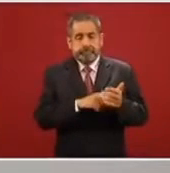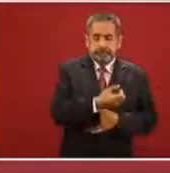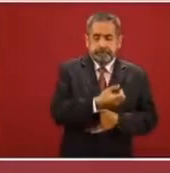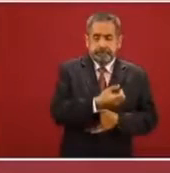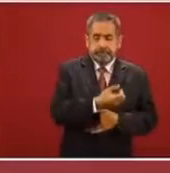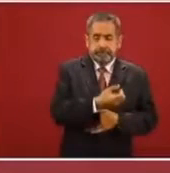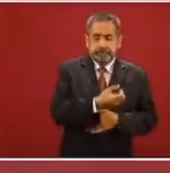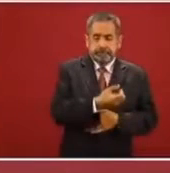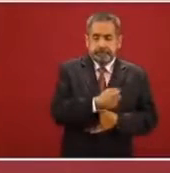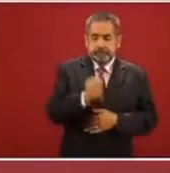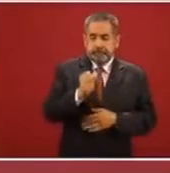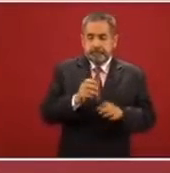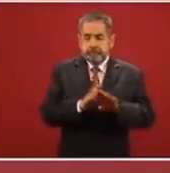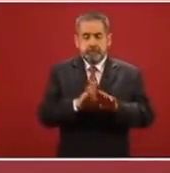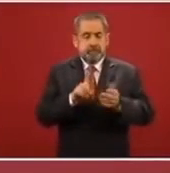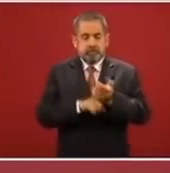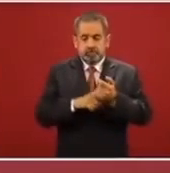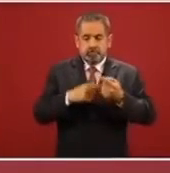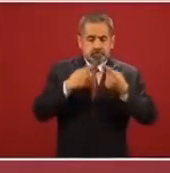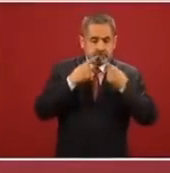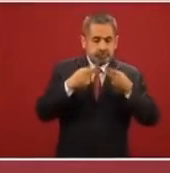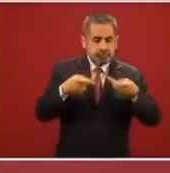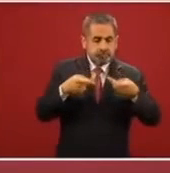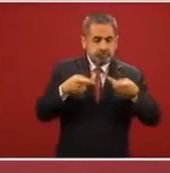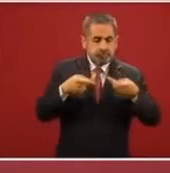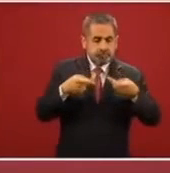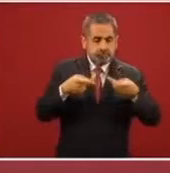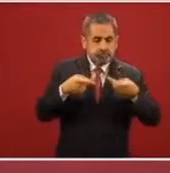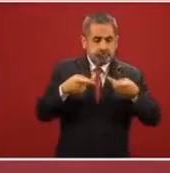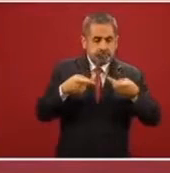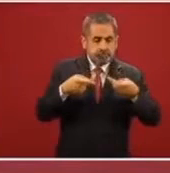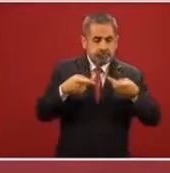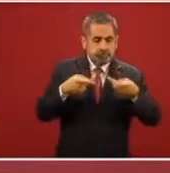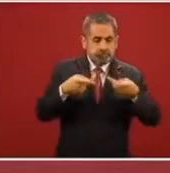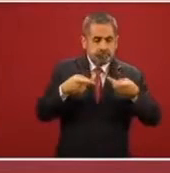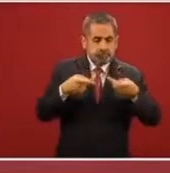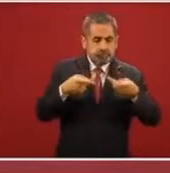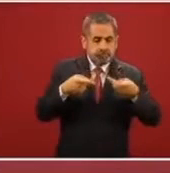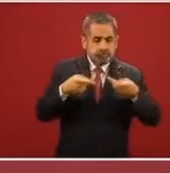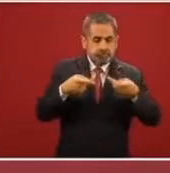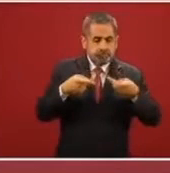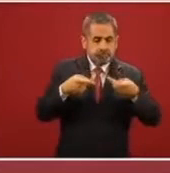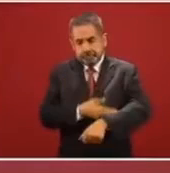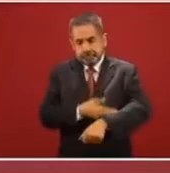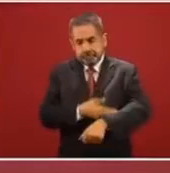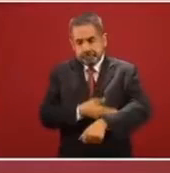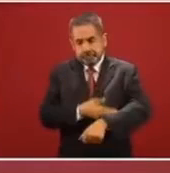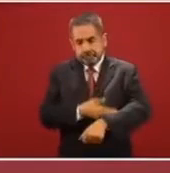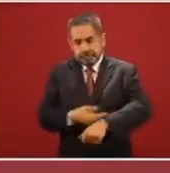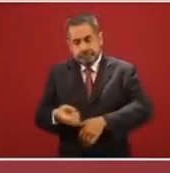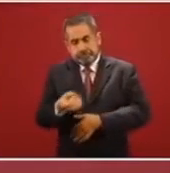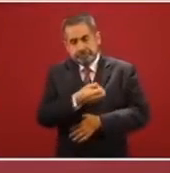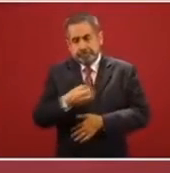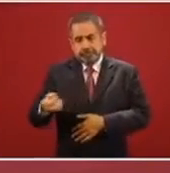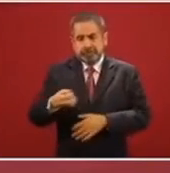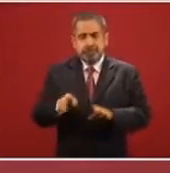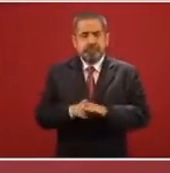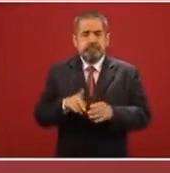exhaustedly, una reflexión organizada a organized reflection entre